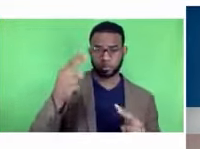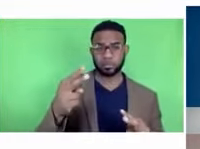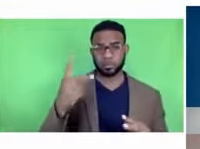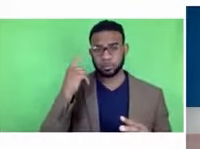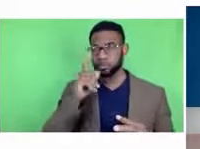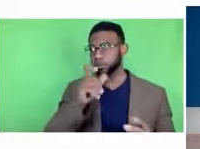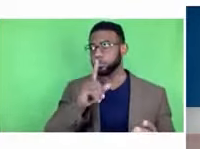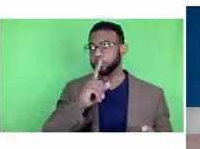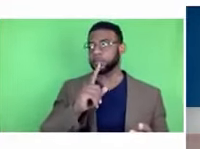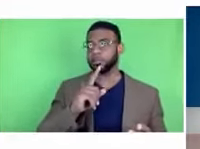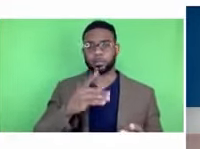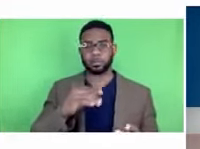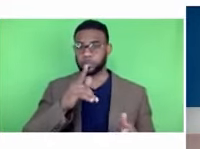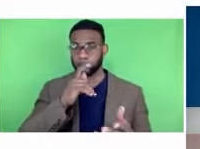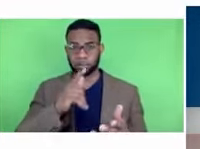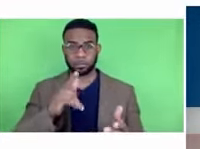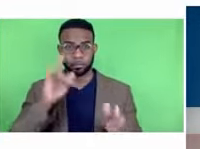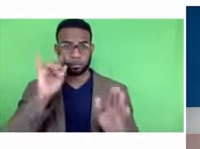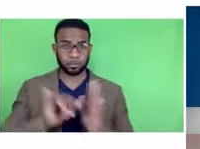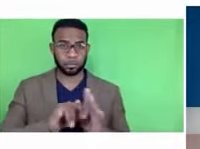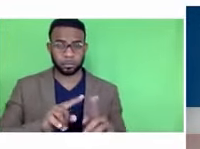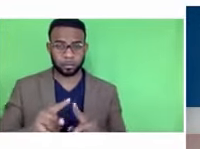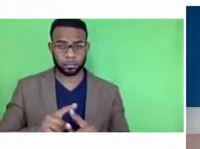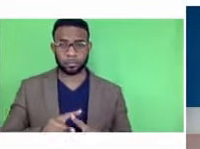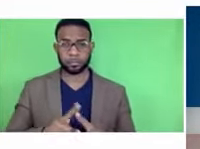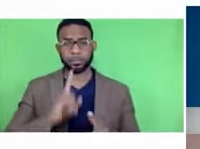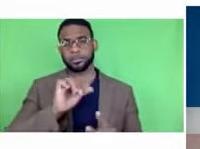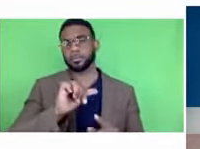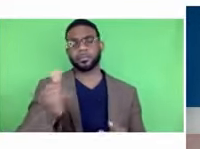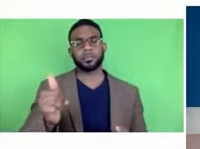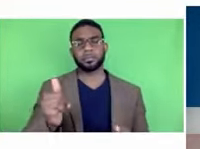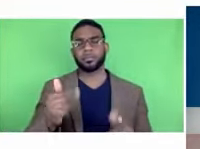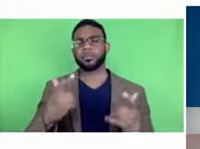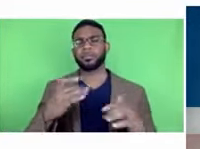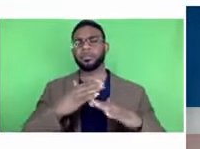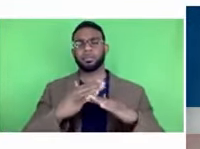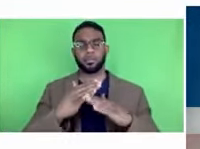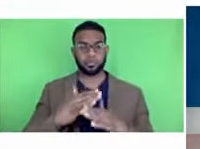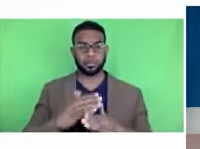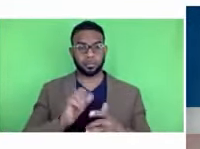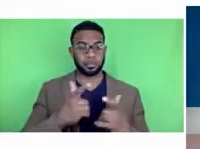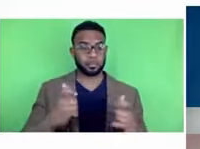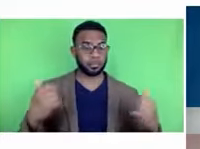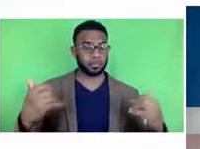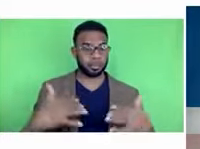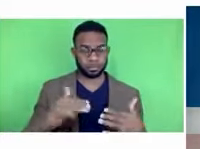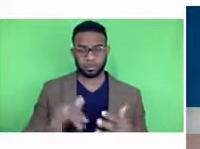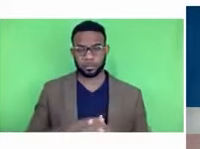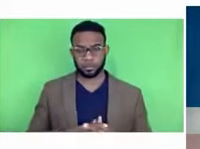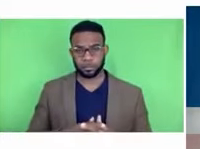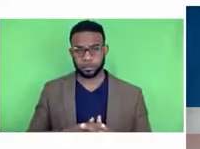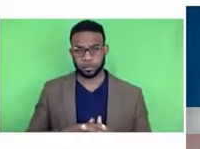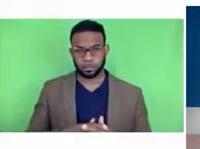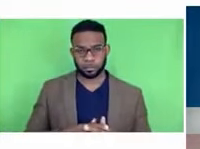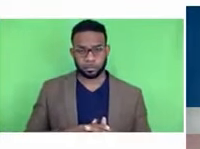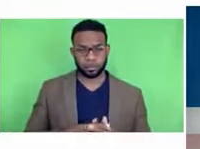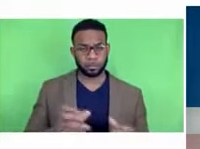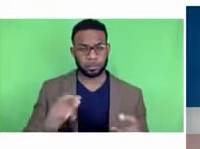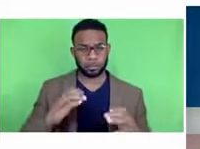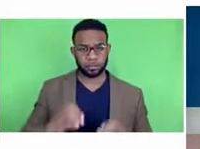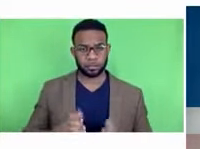are and who they identify as is another big barrier and another big fear that many of my clients